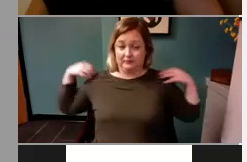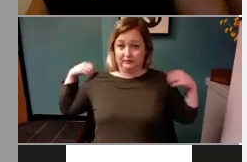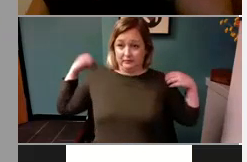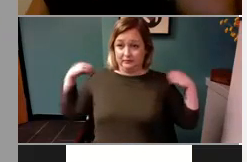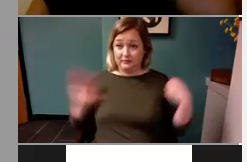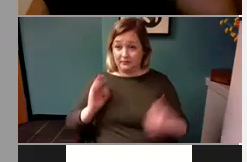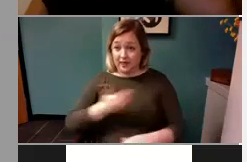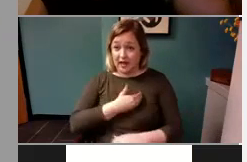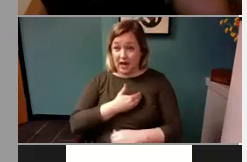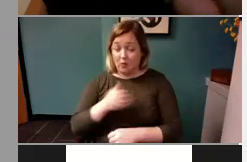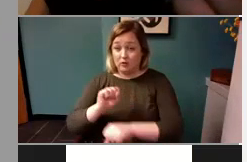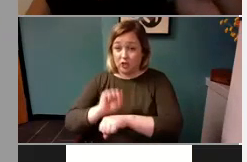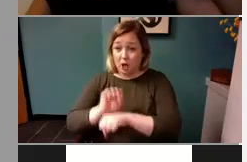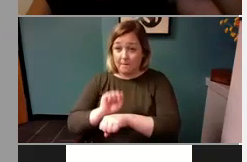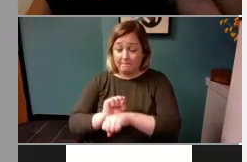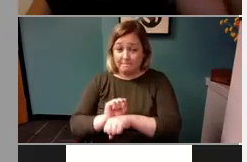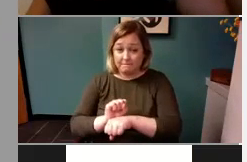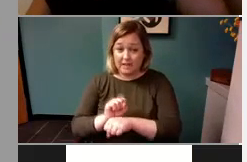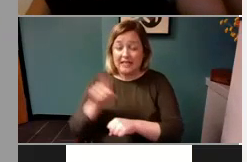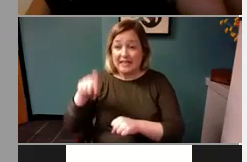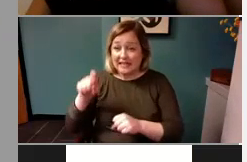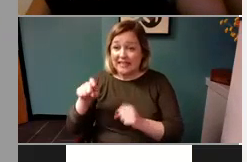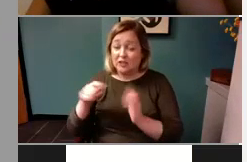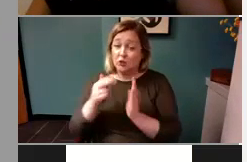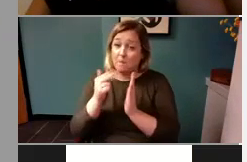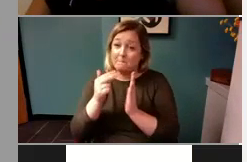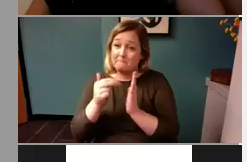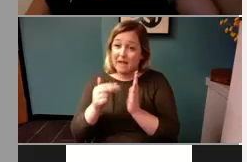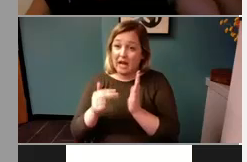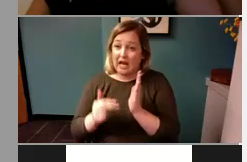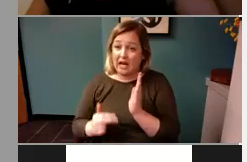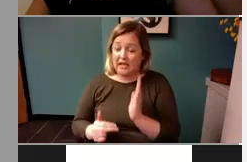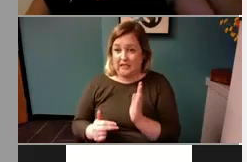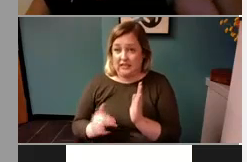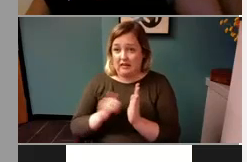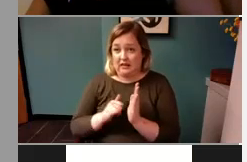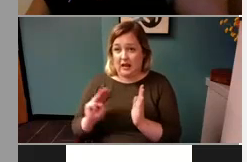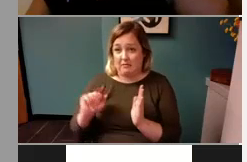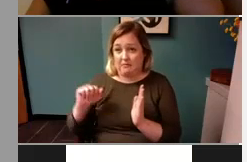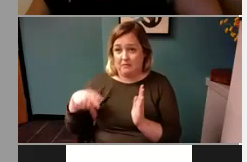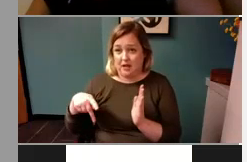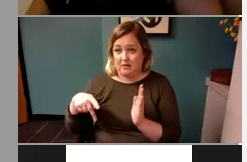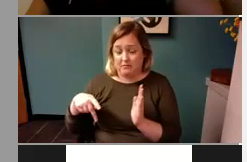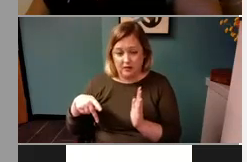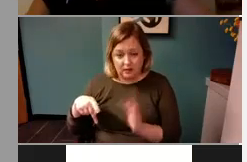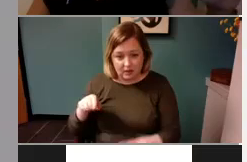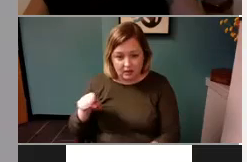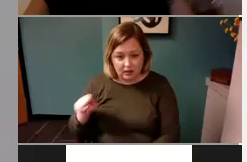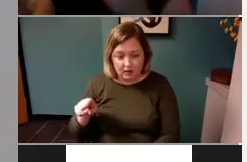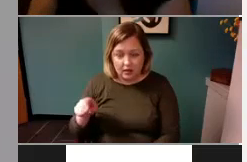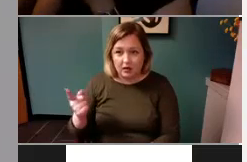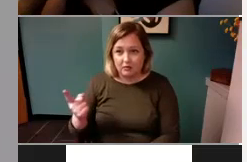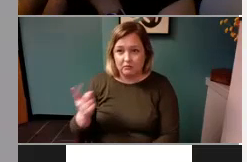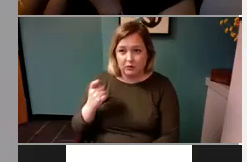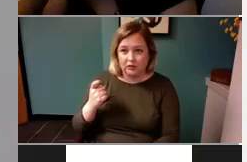to paint this map such that, yes, every non-planar